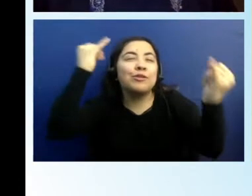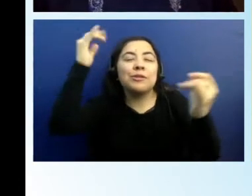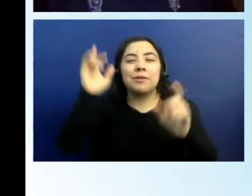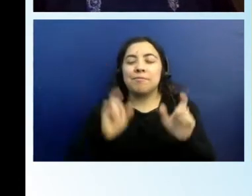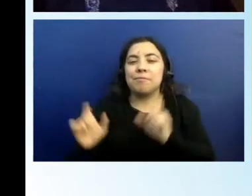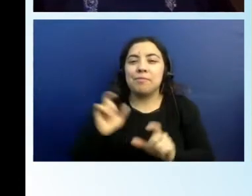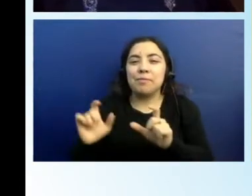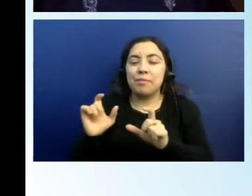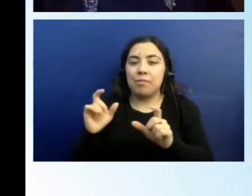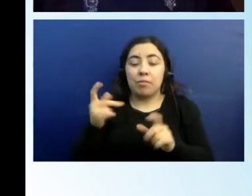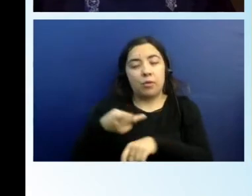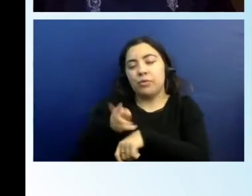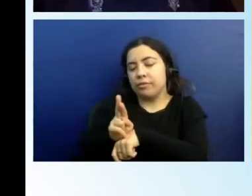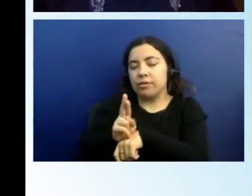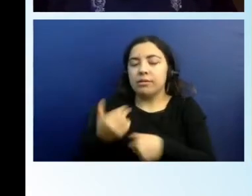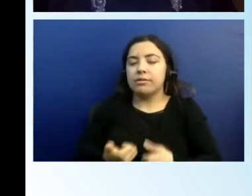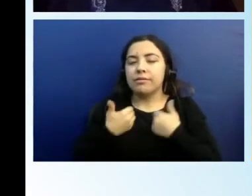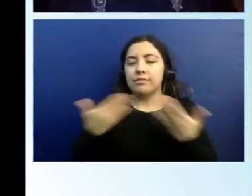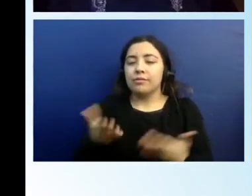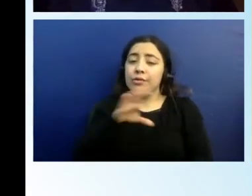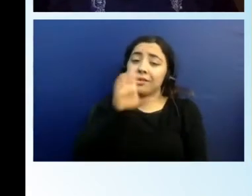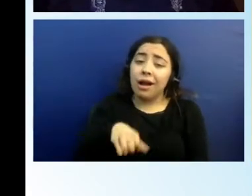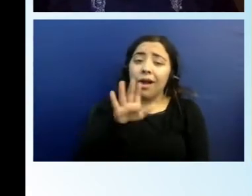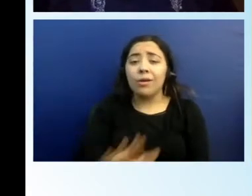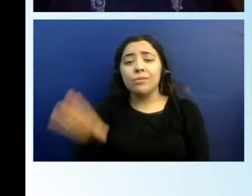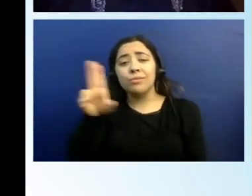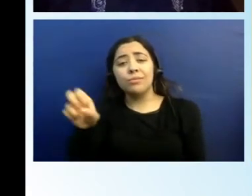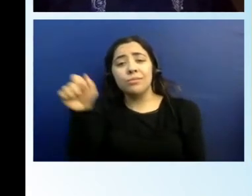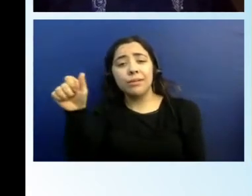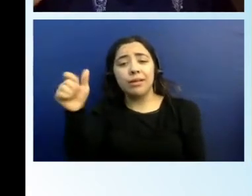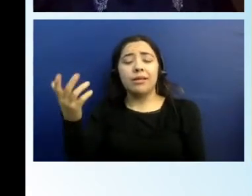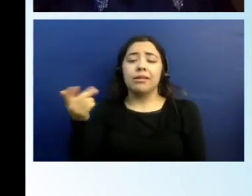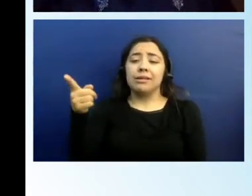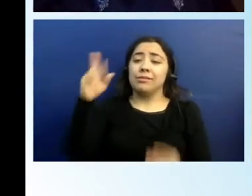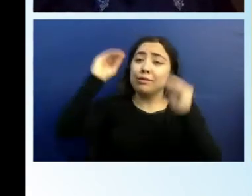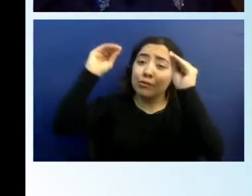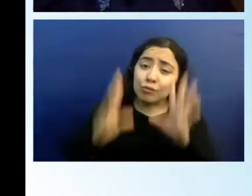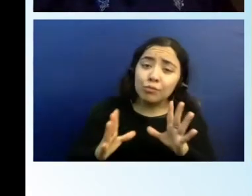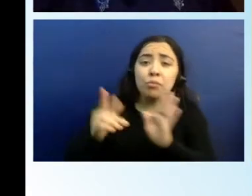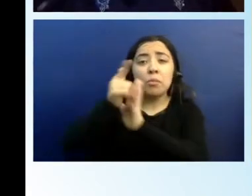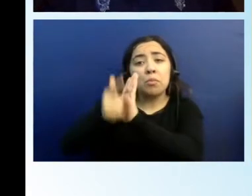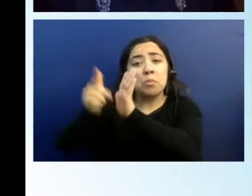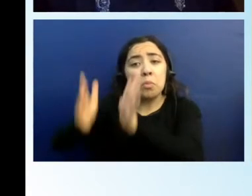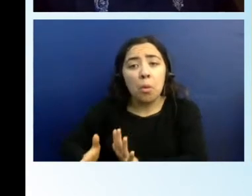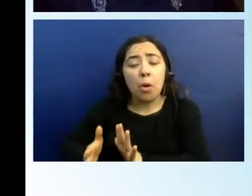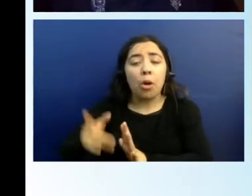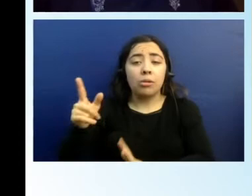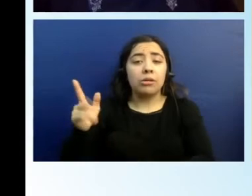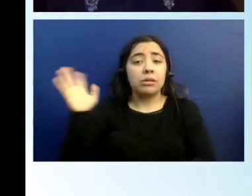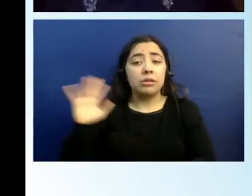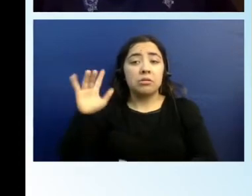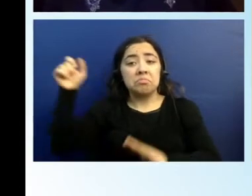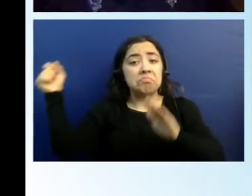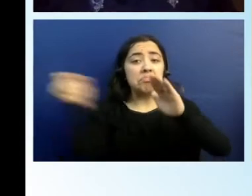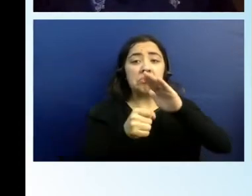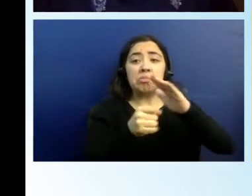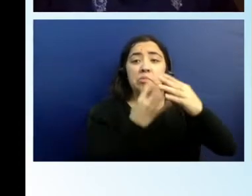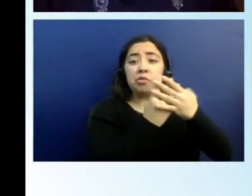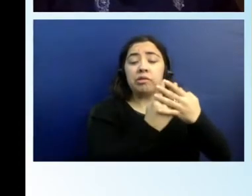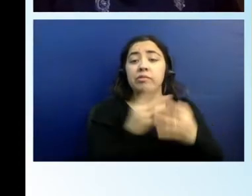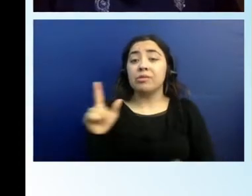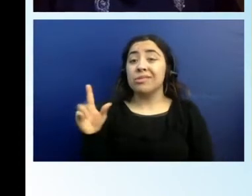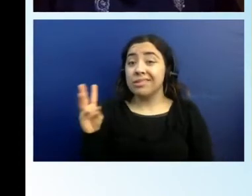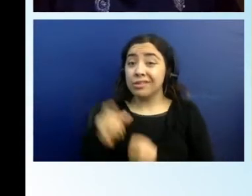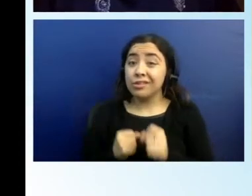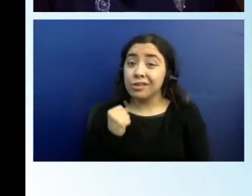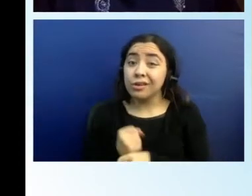States. Don Pedro Campos was a teacher, he was a lawyer, he was imprisoned for 26 years. And the